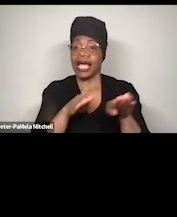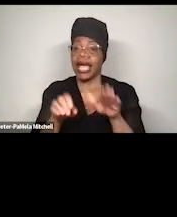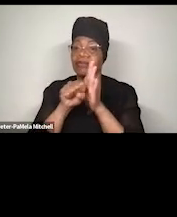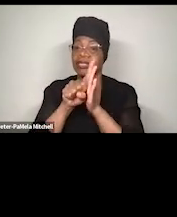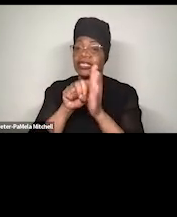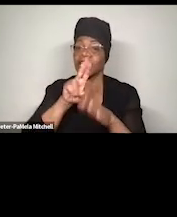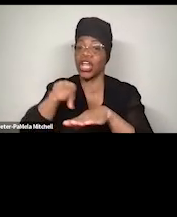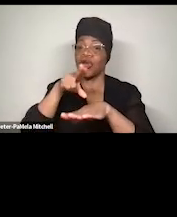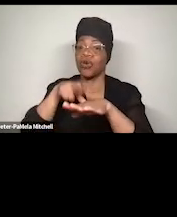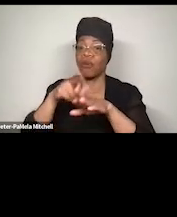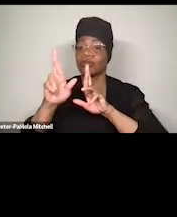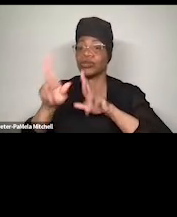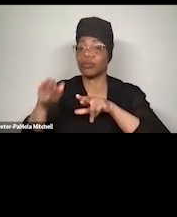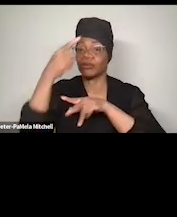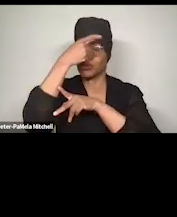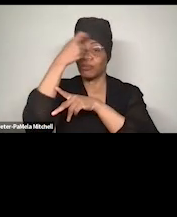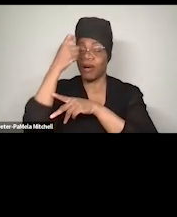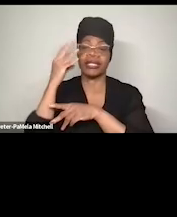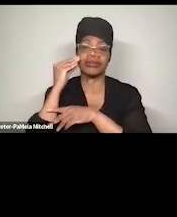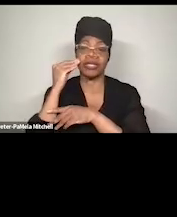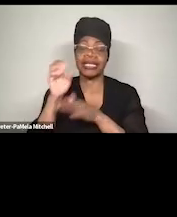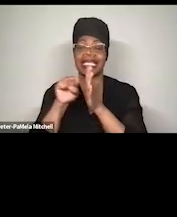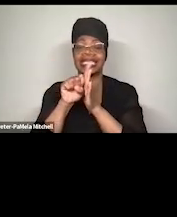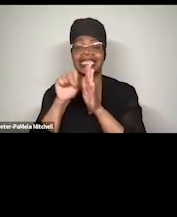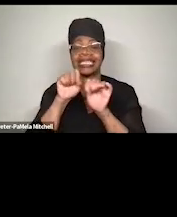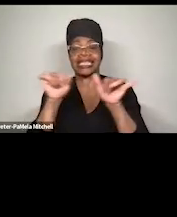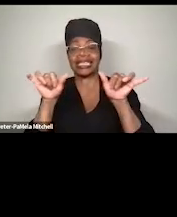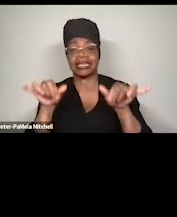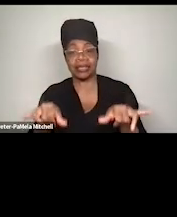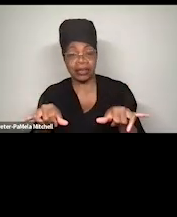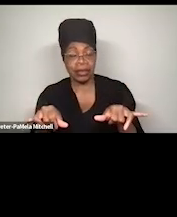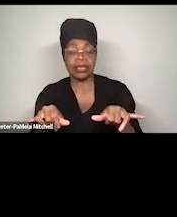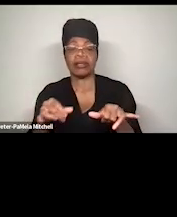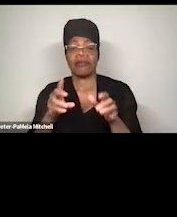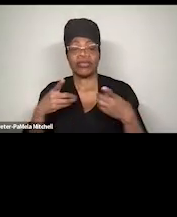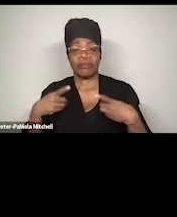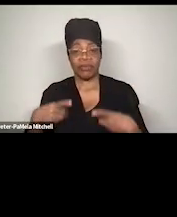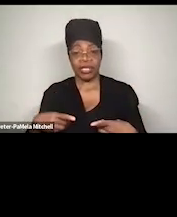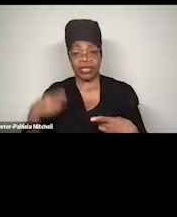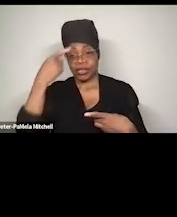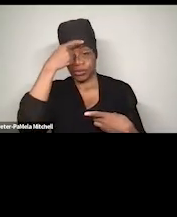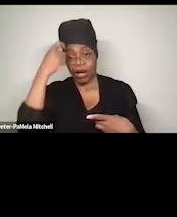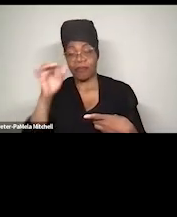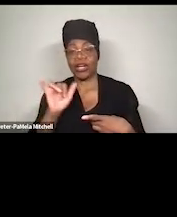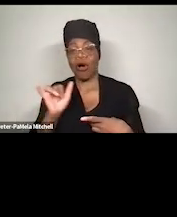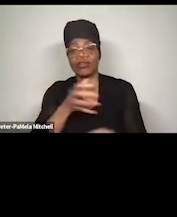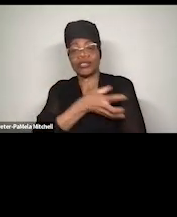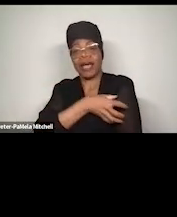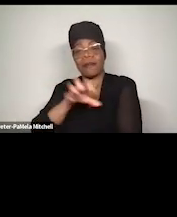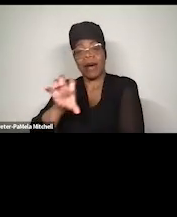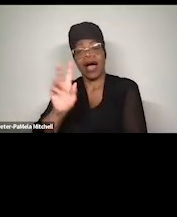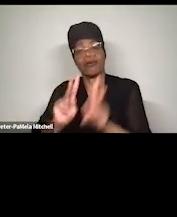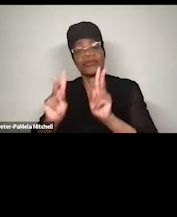to traumatic experiences, systems of oppression, and intergenerational trauma. And we empower young people to make choices about their mental